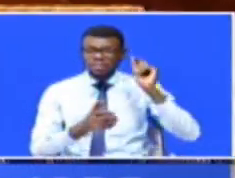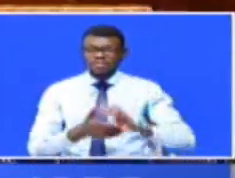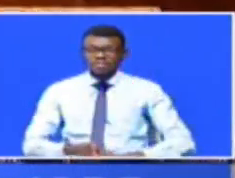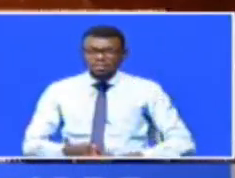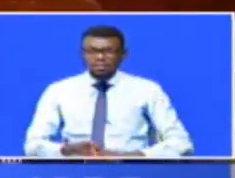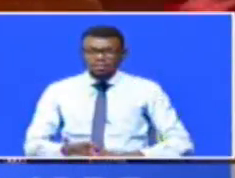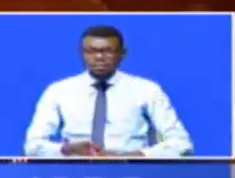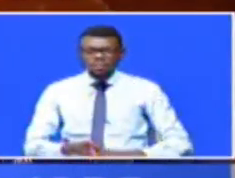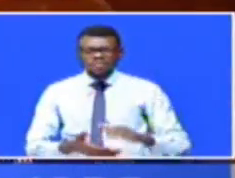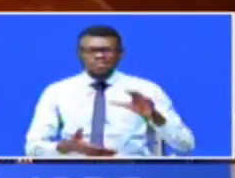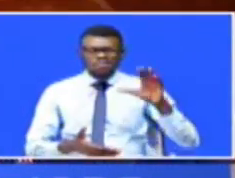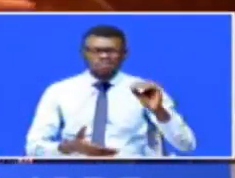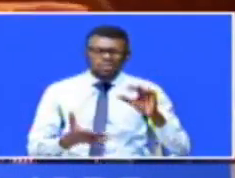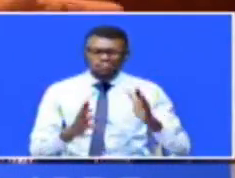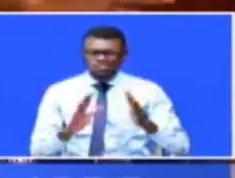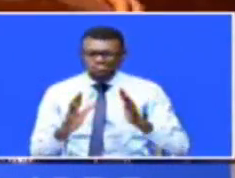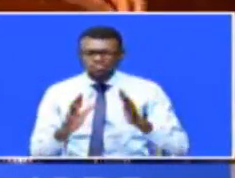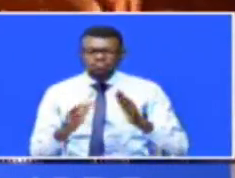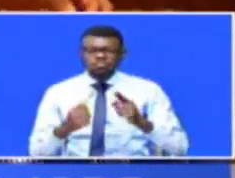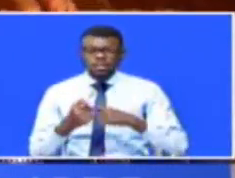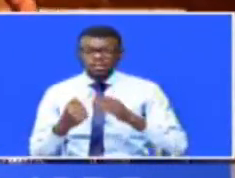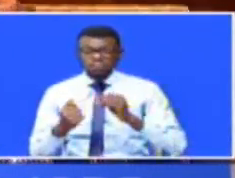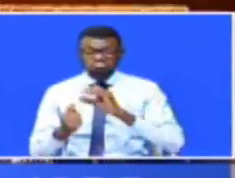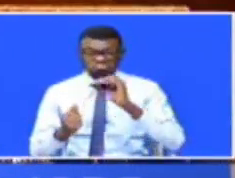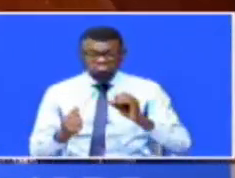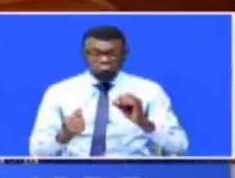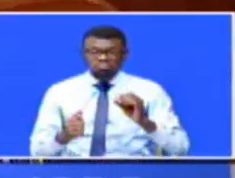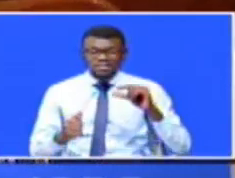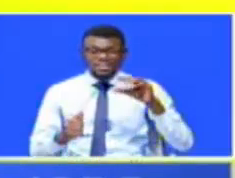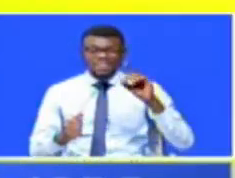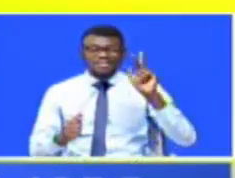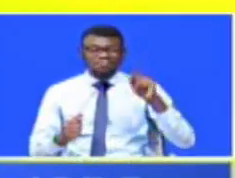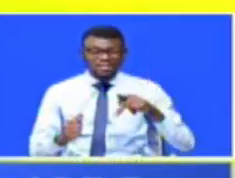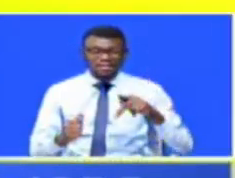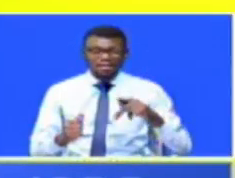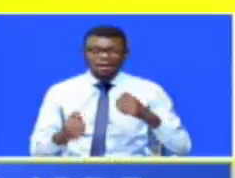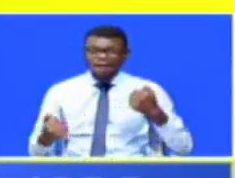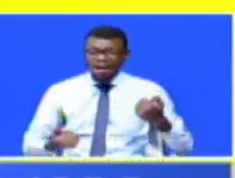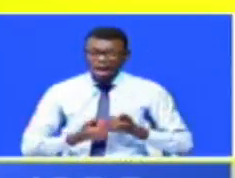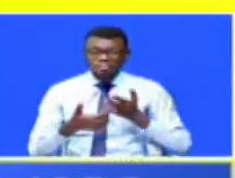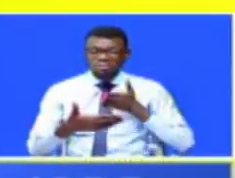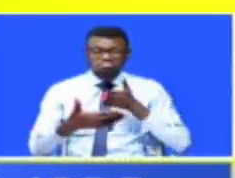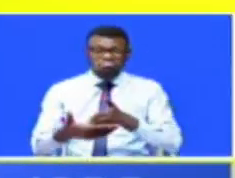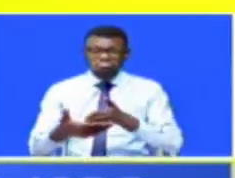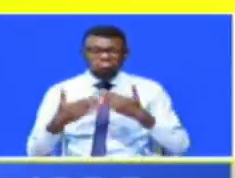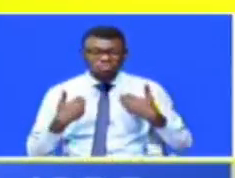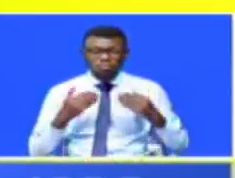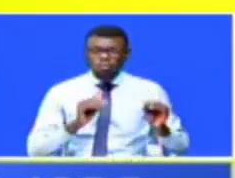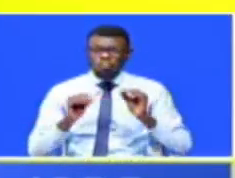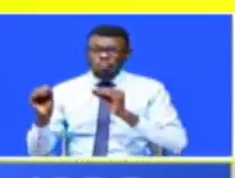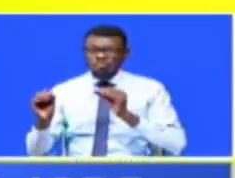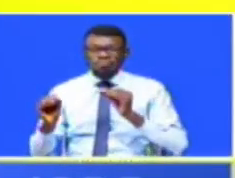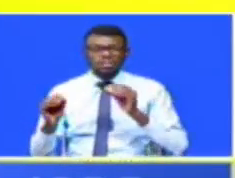about 55 to 60% of the GDP. So if you lock that down, then there's no movement. You can't see people going to